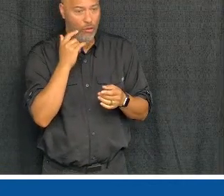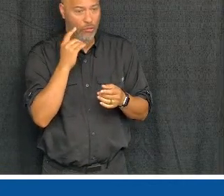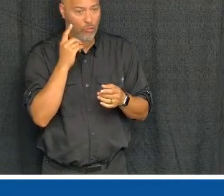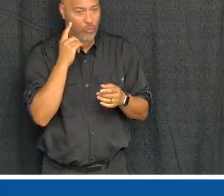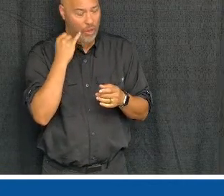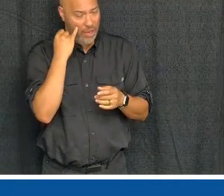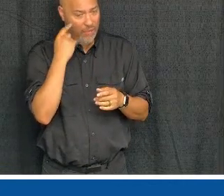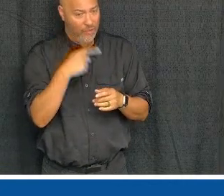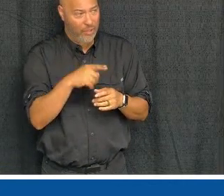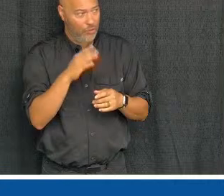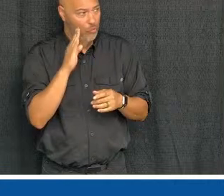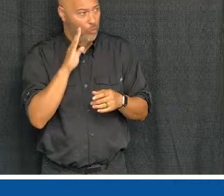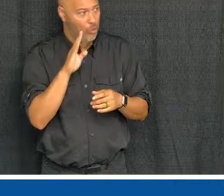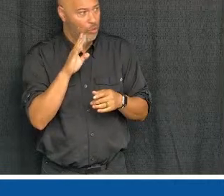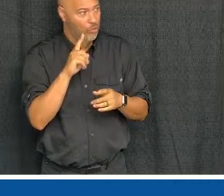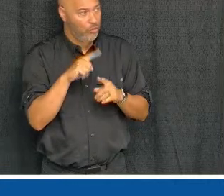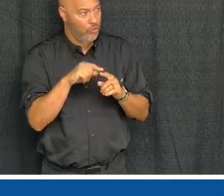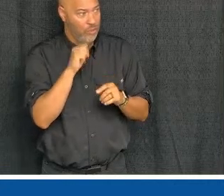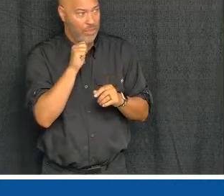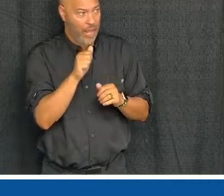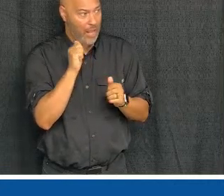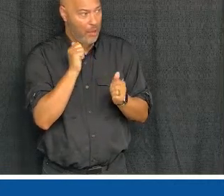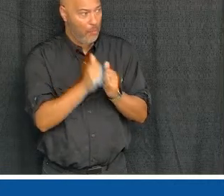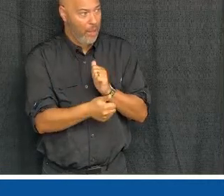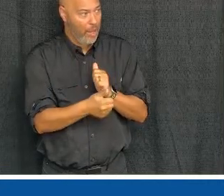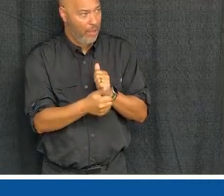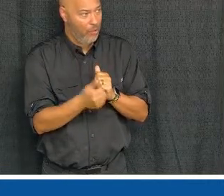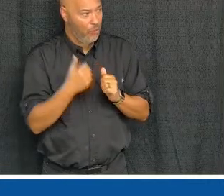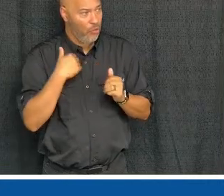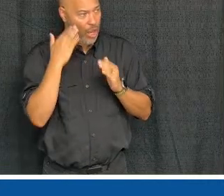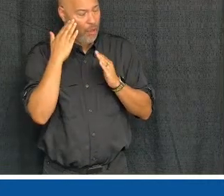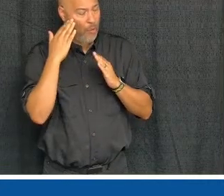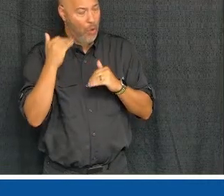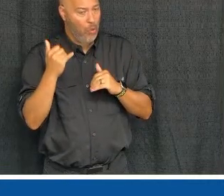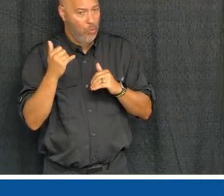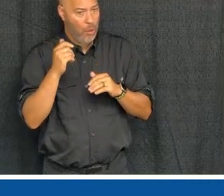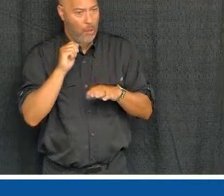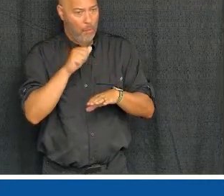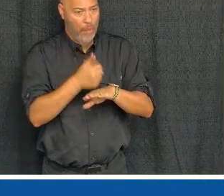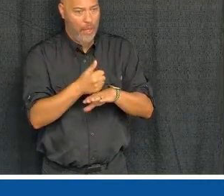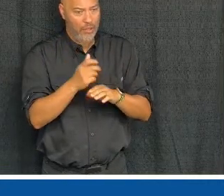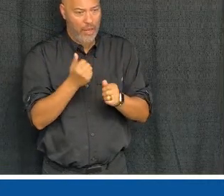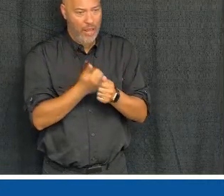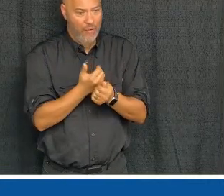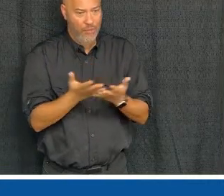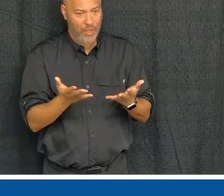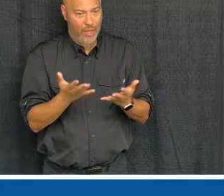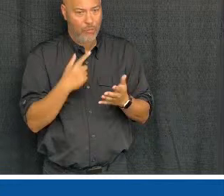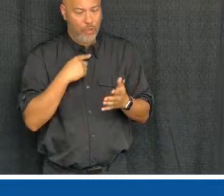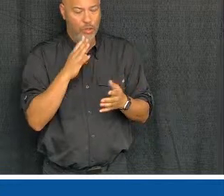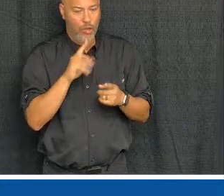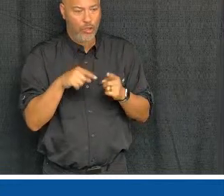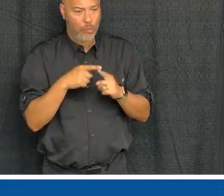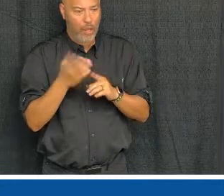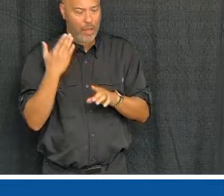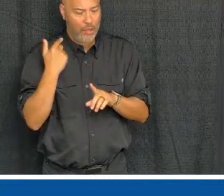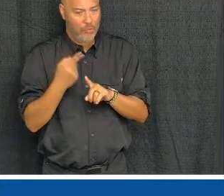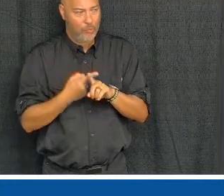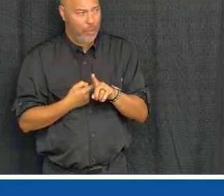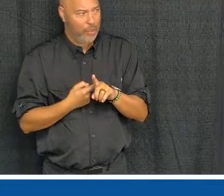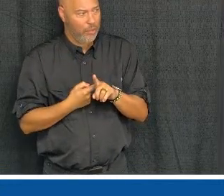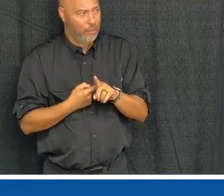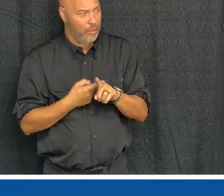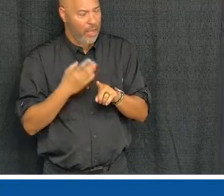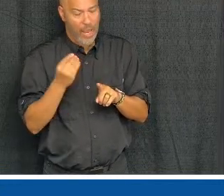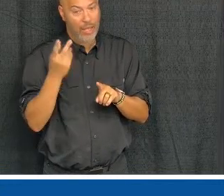this were to not pass through, which I'm hopeful that based on everything that we talked about a month ago and a